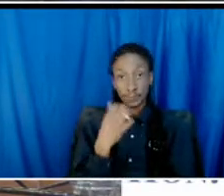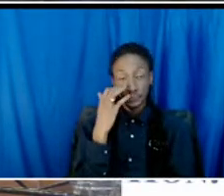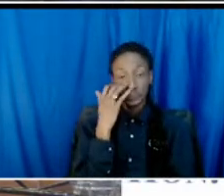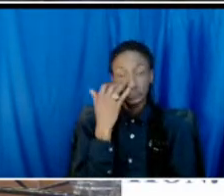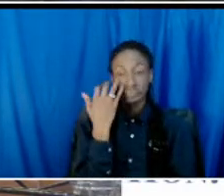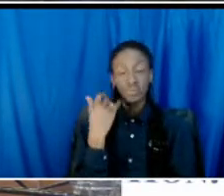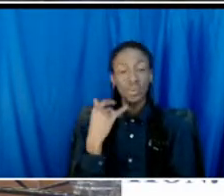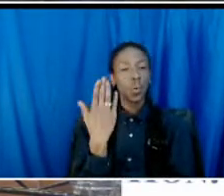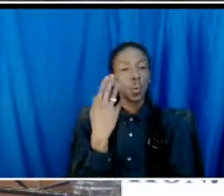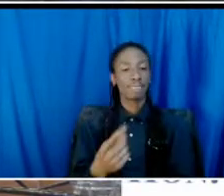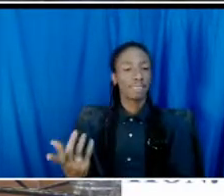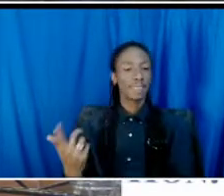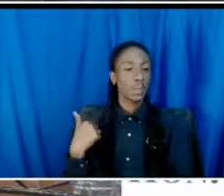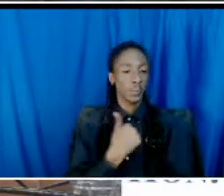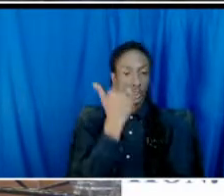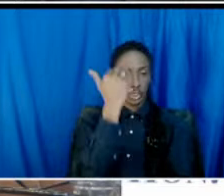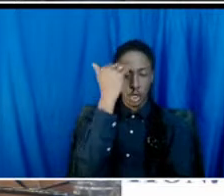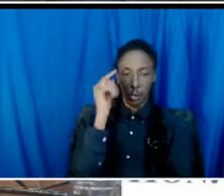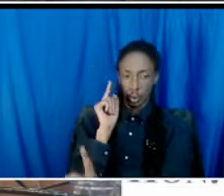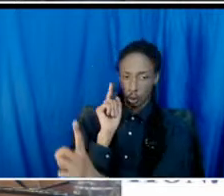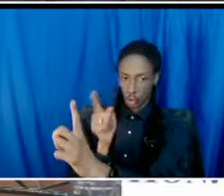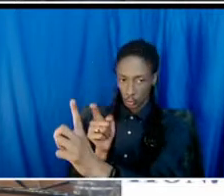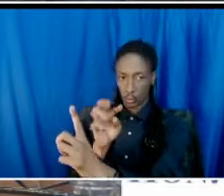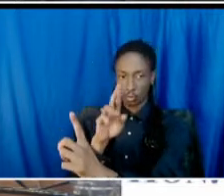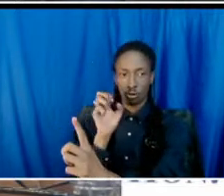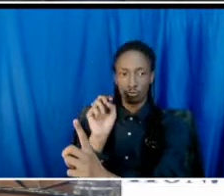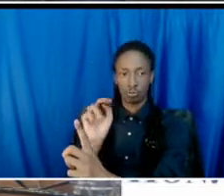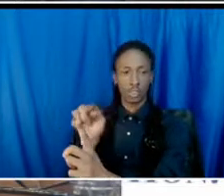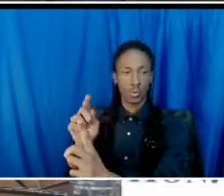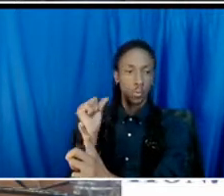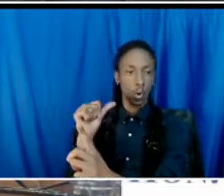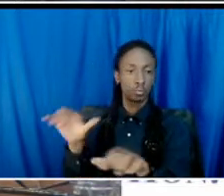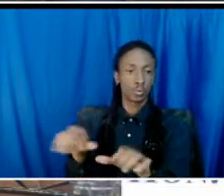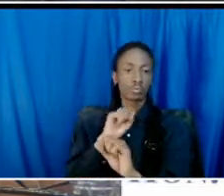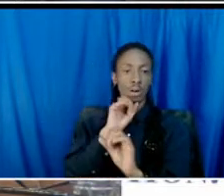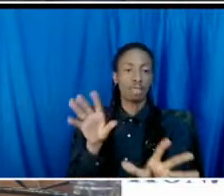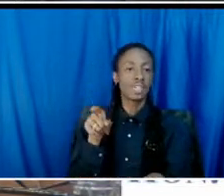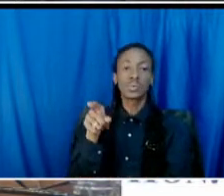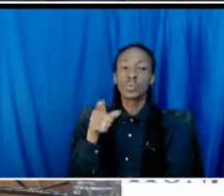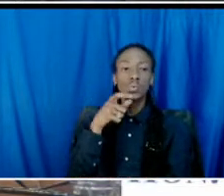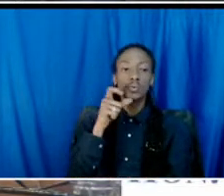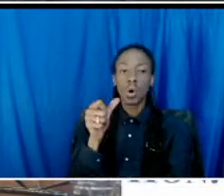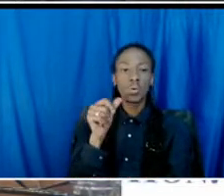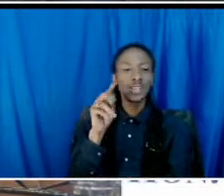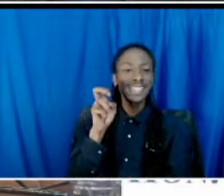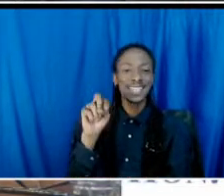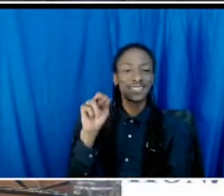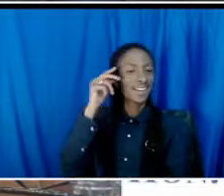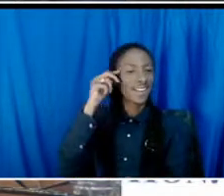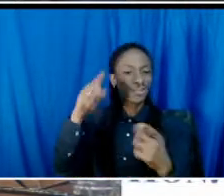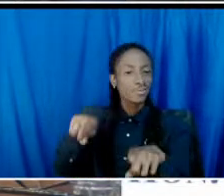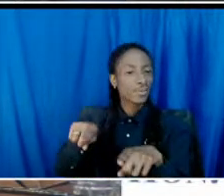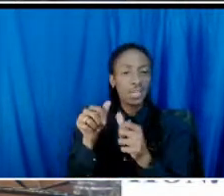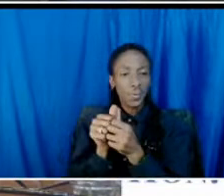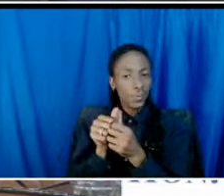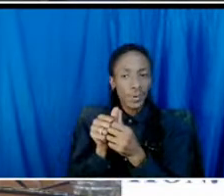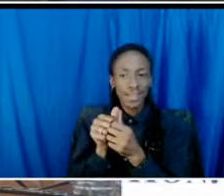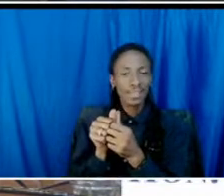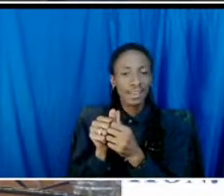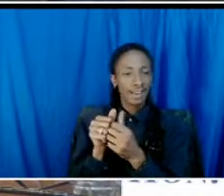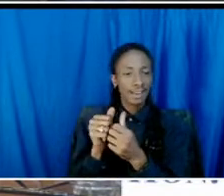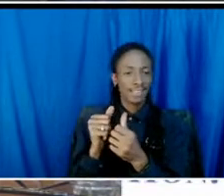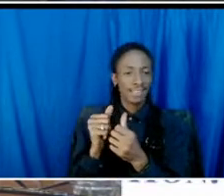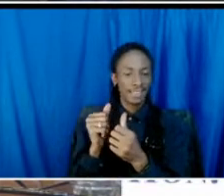thing we know is you, Rosen, you aren't going to do anything. You don't even agree with the claims of